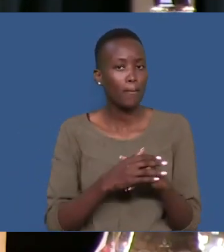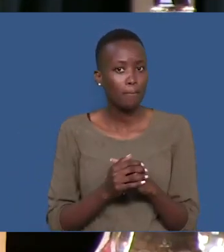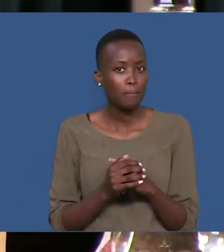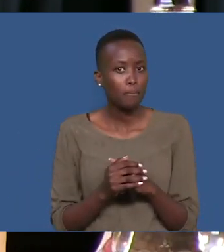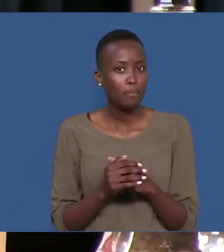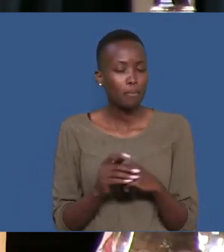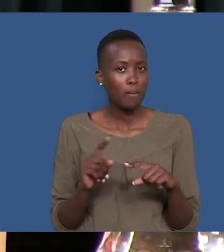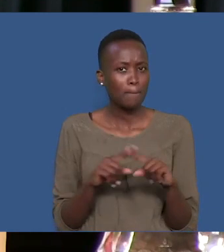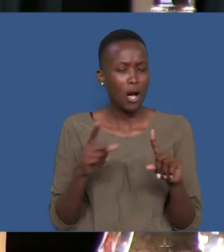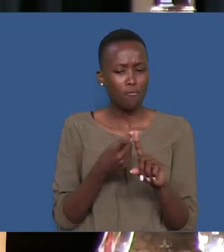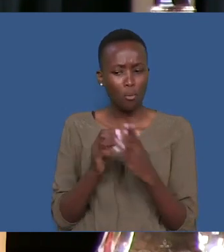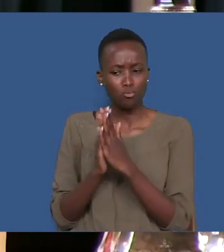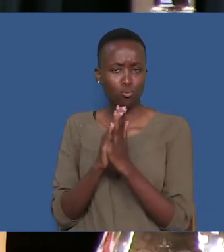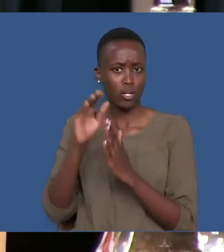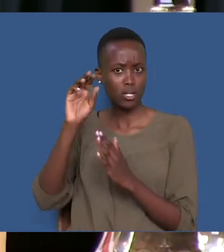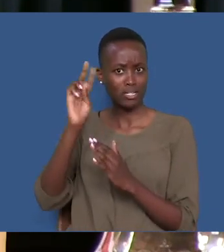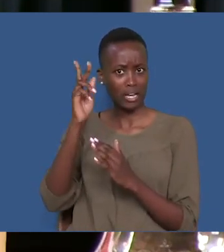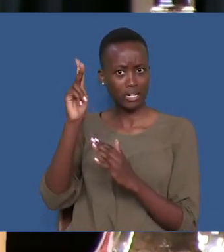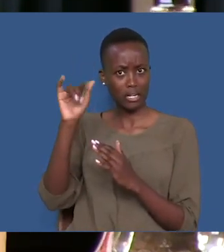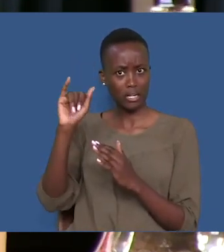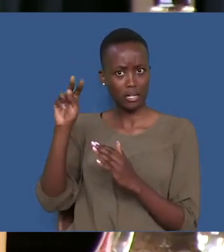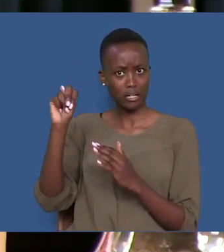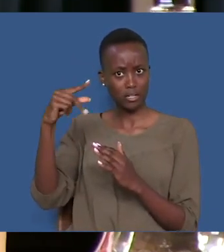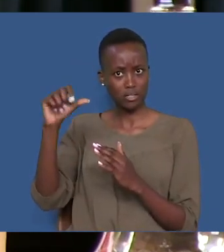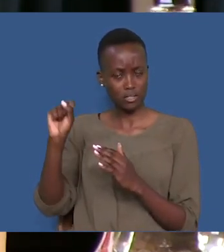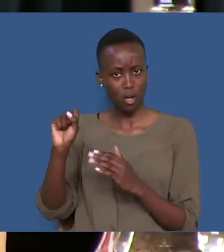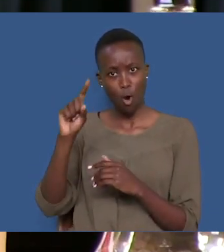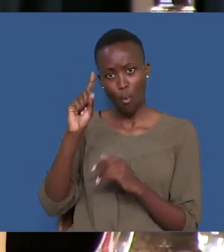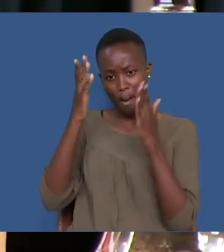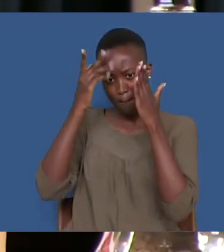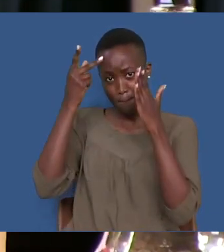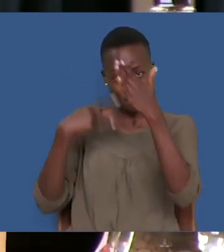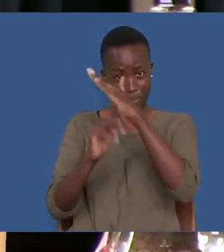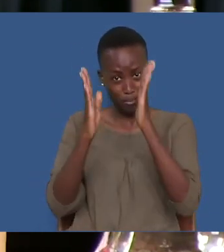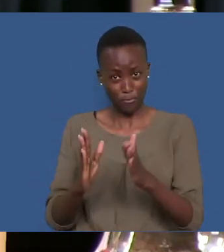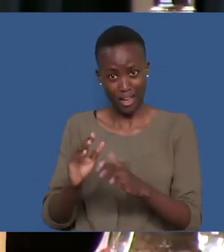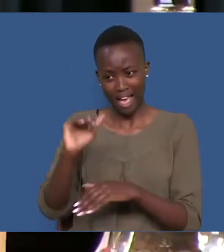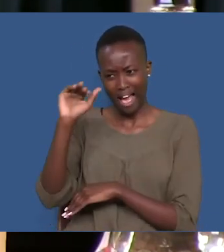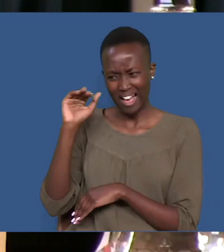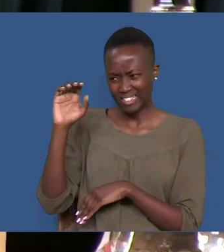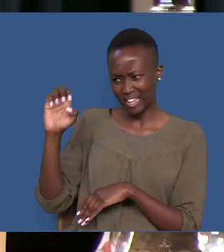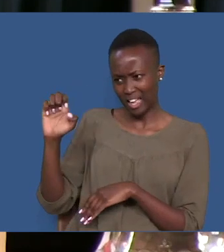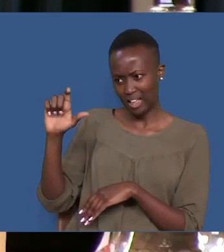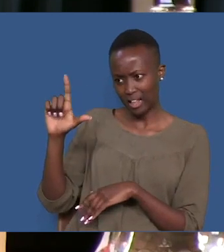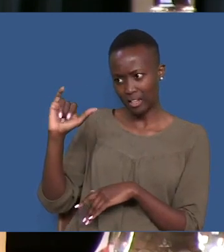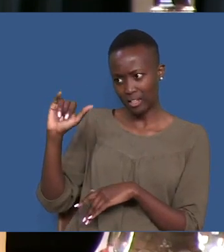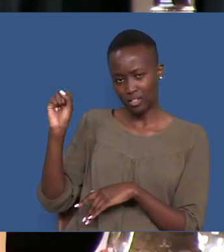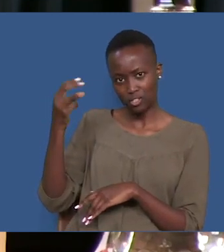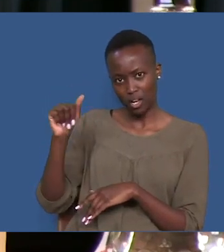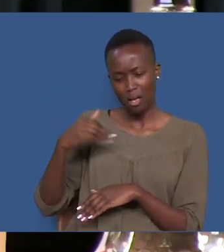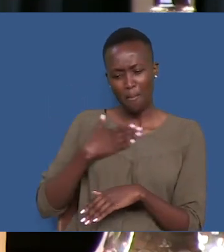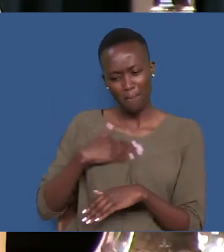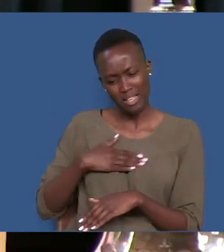But from what we read, we hear one of them asking, "Won't you please come with your servants?"